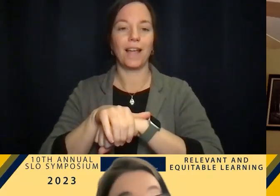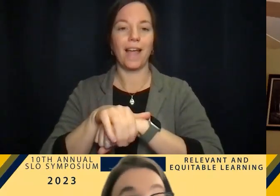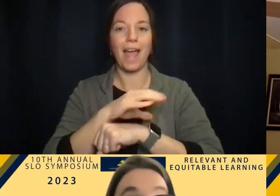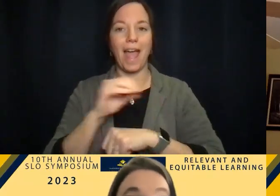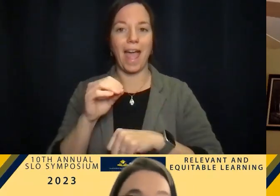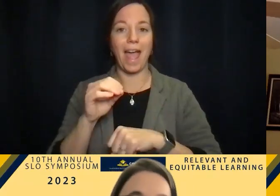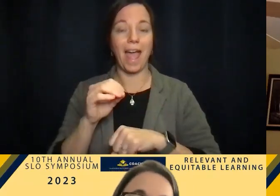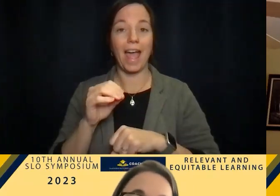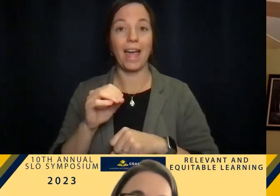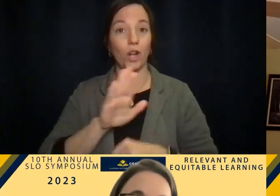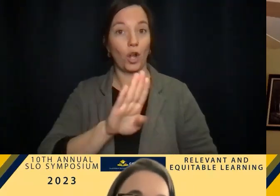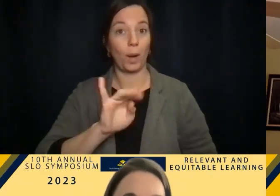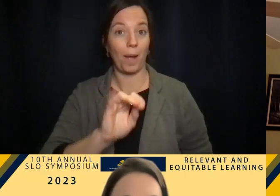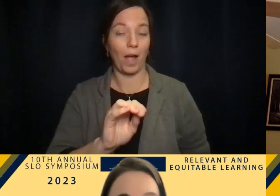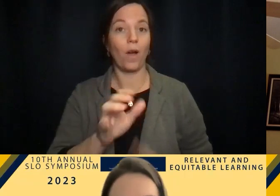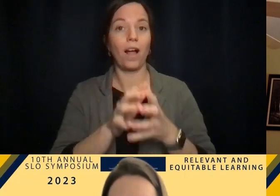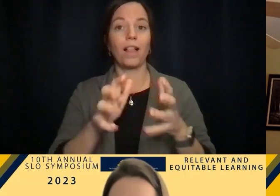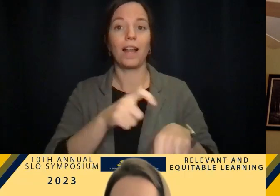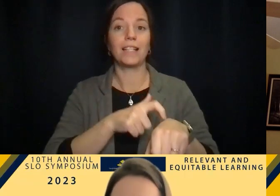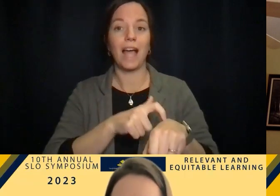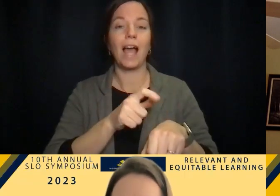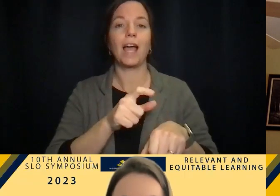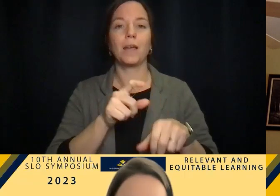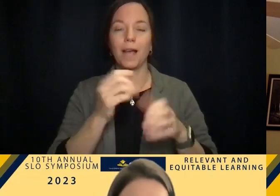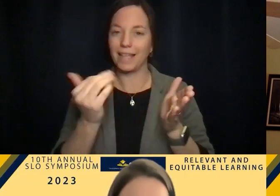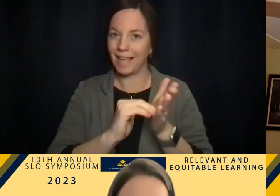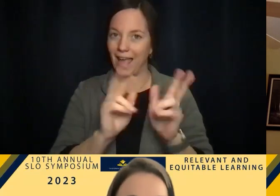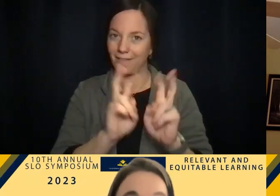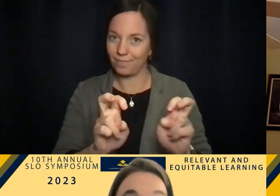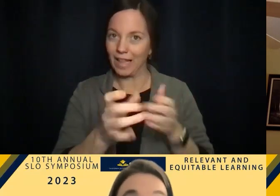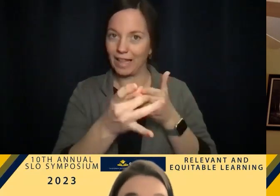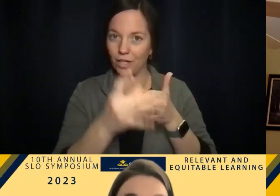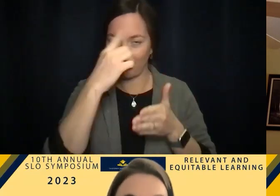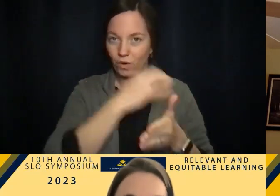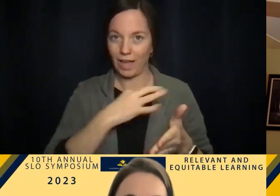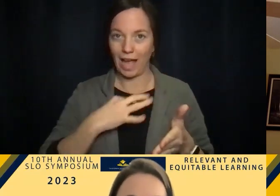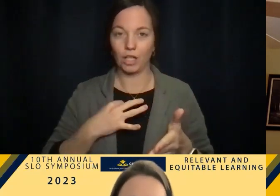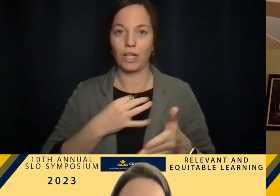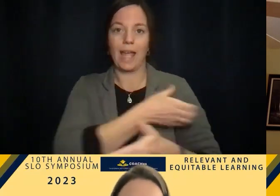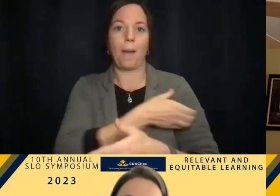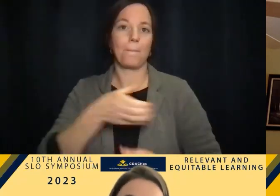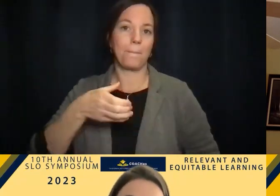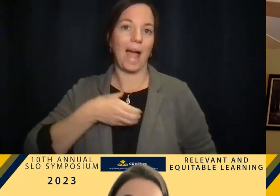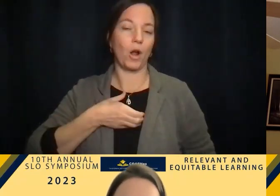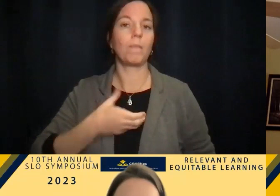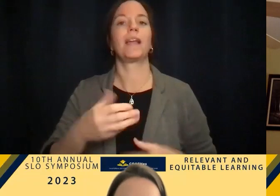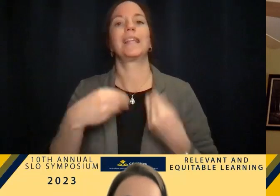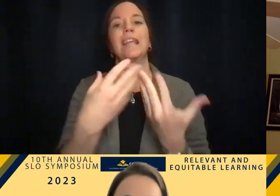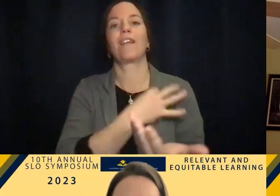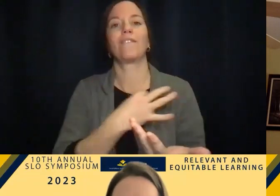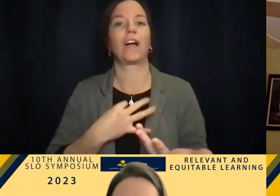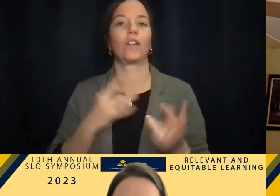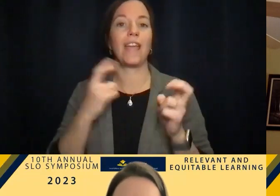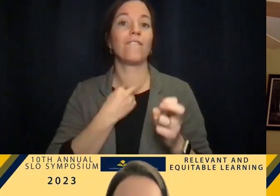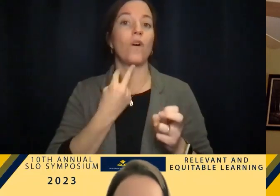looking at her bio, she spends a lot of time, again, looking at leadership for faculty, empowerment, giving faculty a voice,